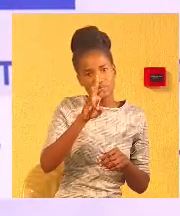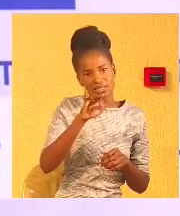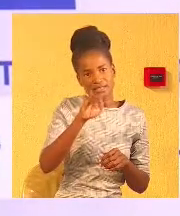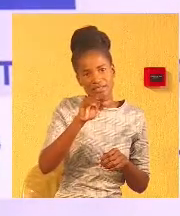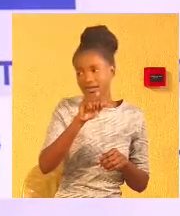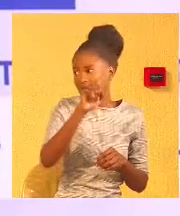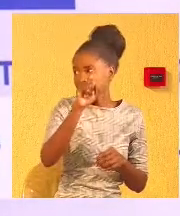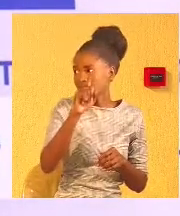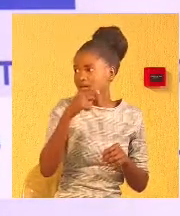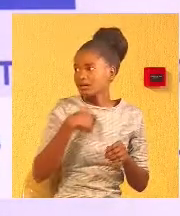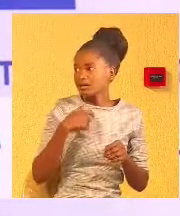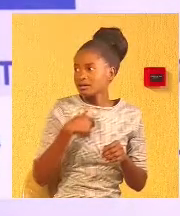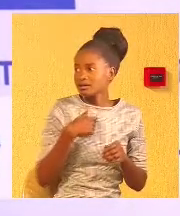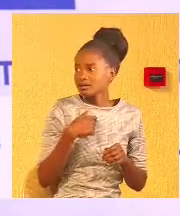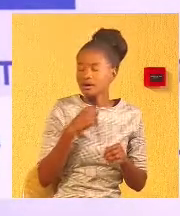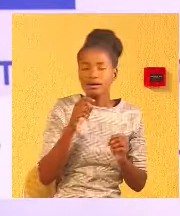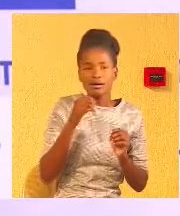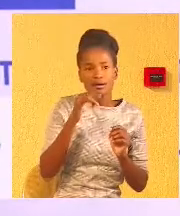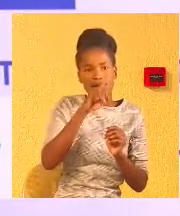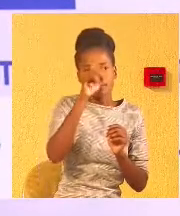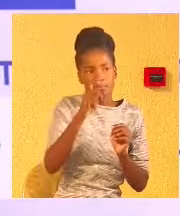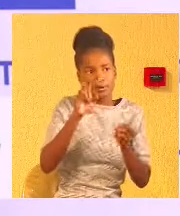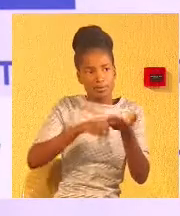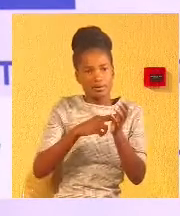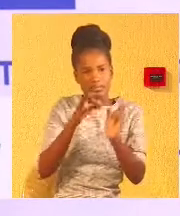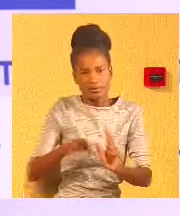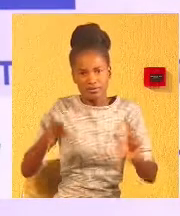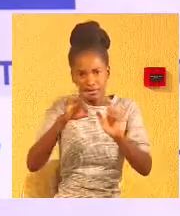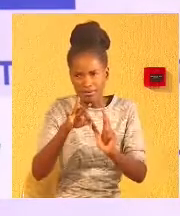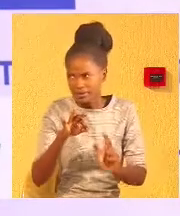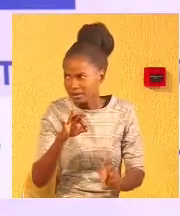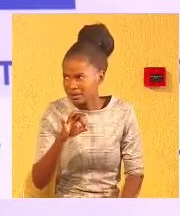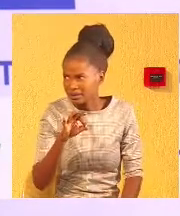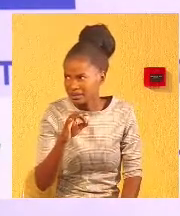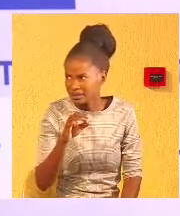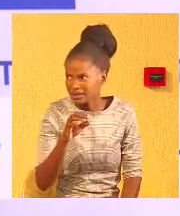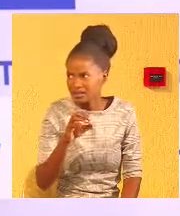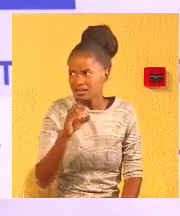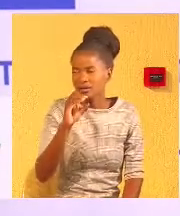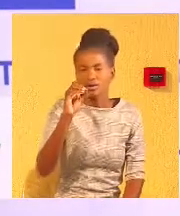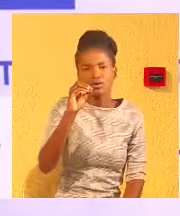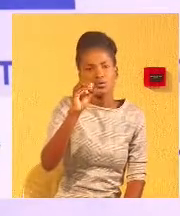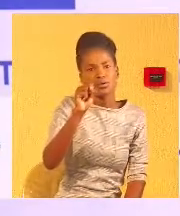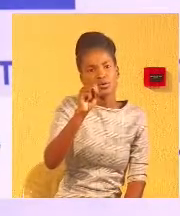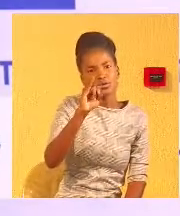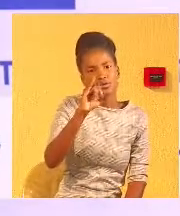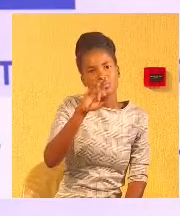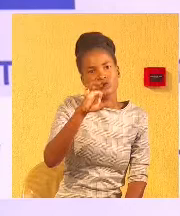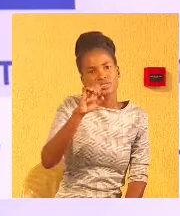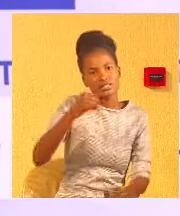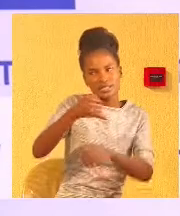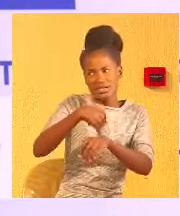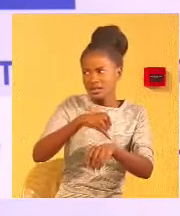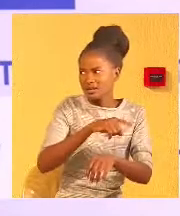that couldn't call in. She's a farmer in the Osiri area, and she's asking why the